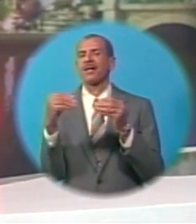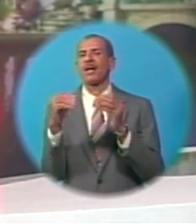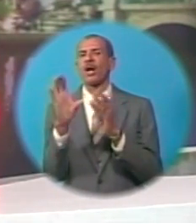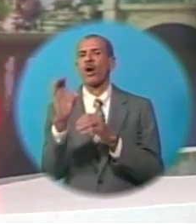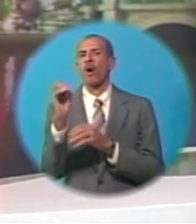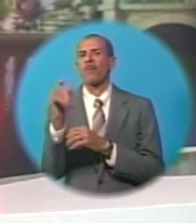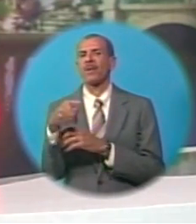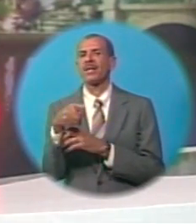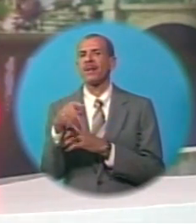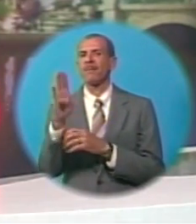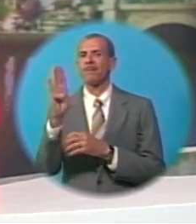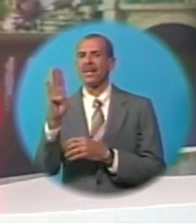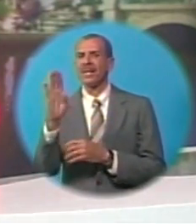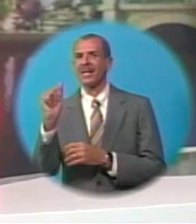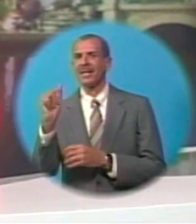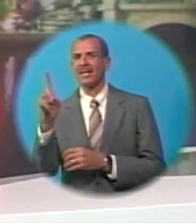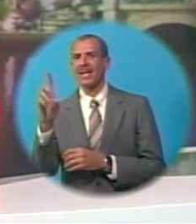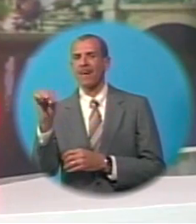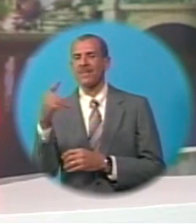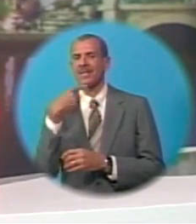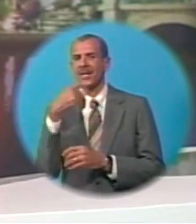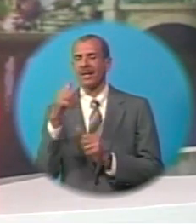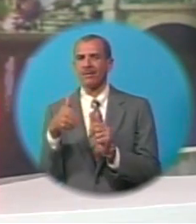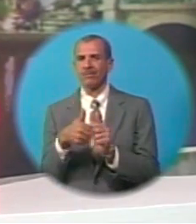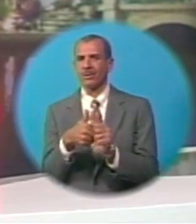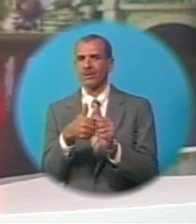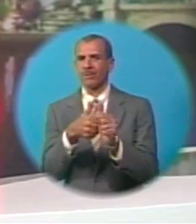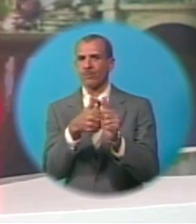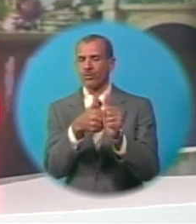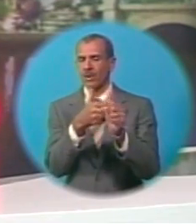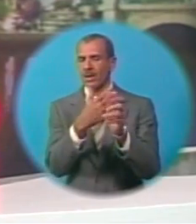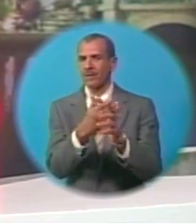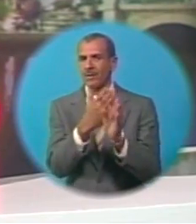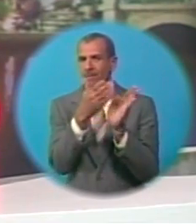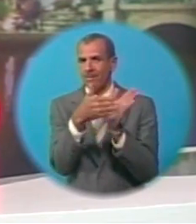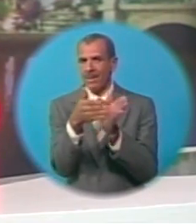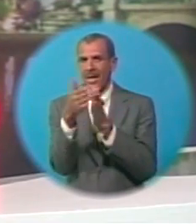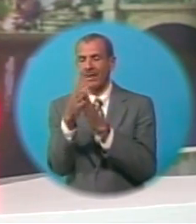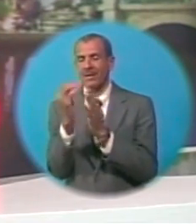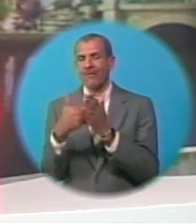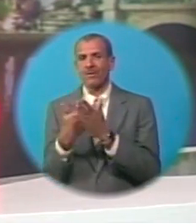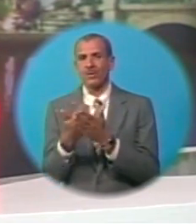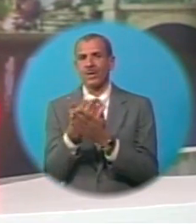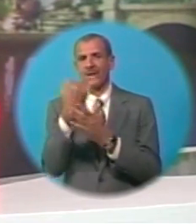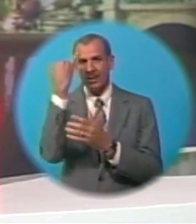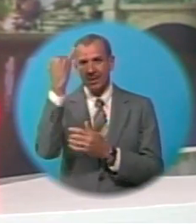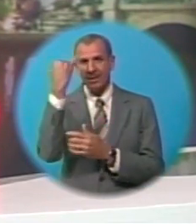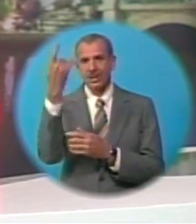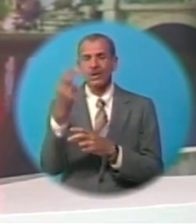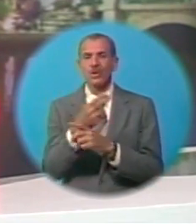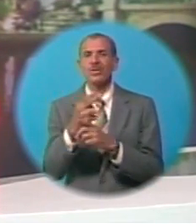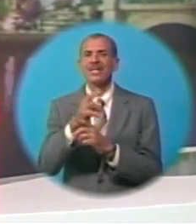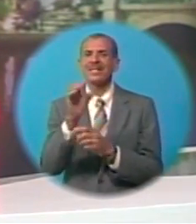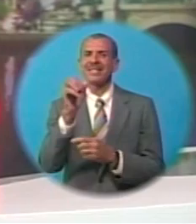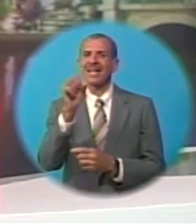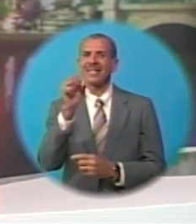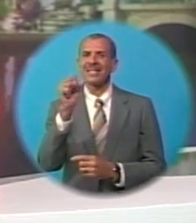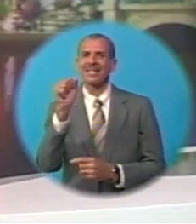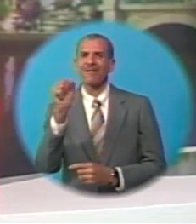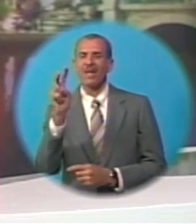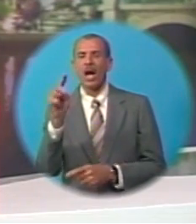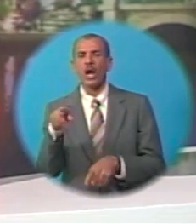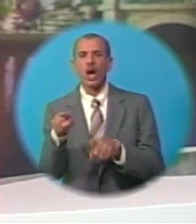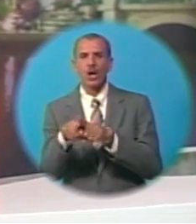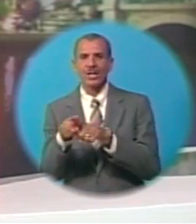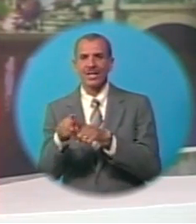or BADMC, is following through on its plans to come up with innovative products using cassava. That's